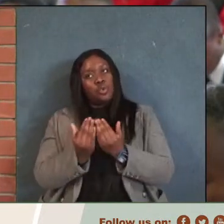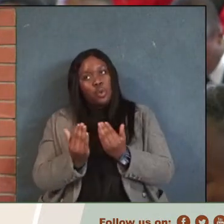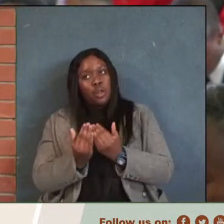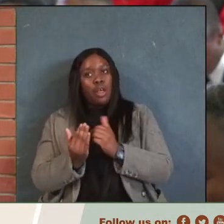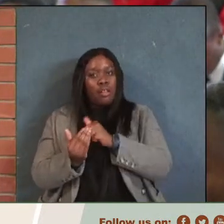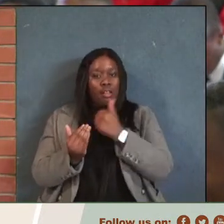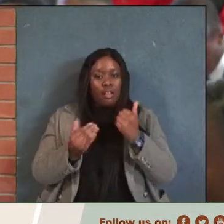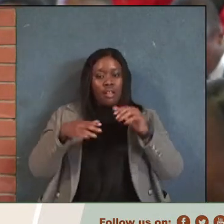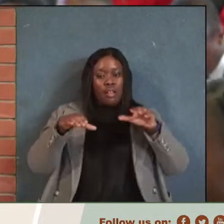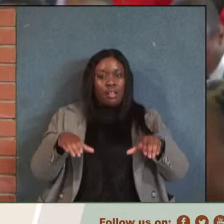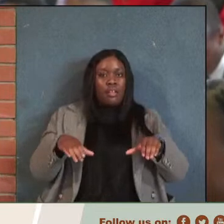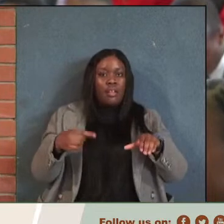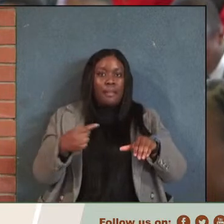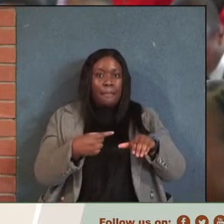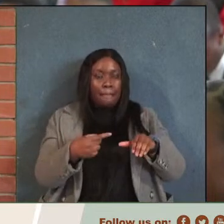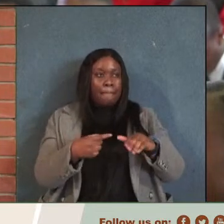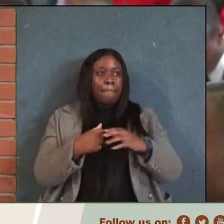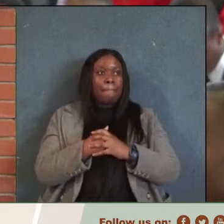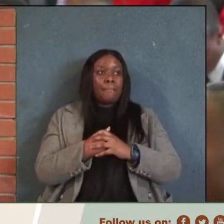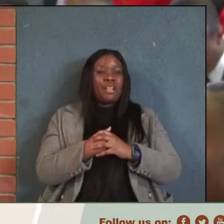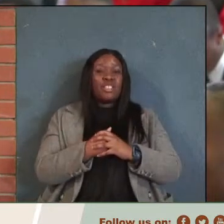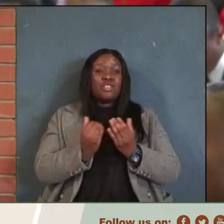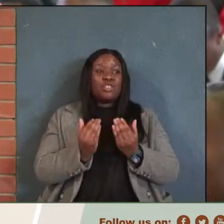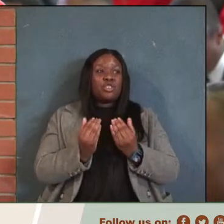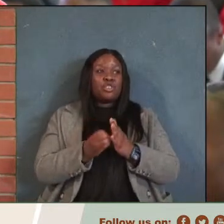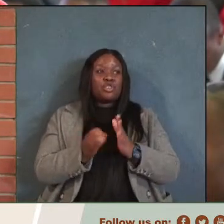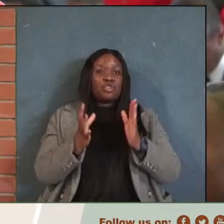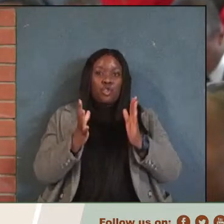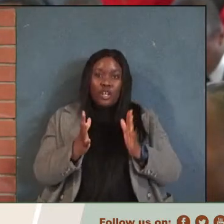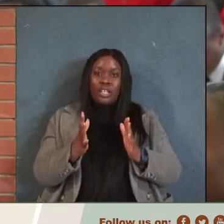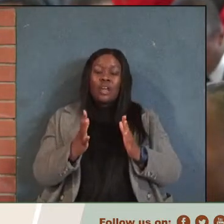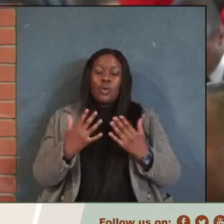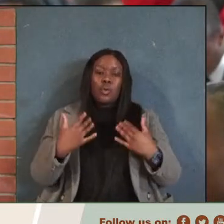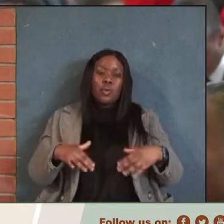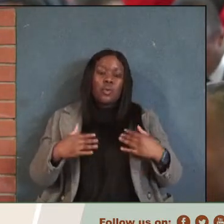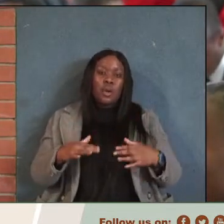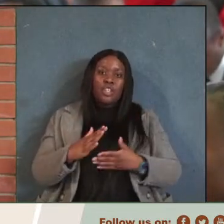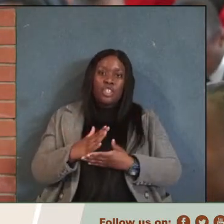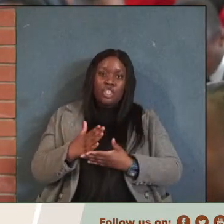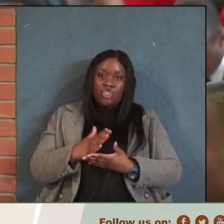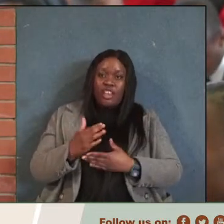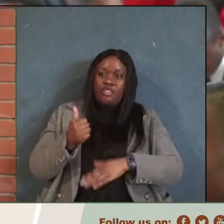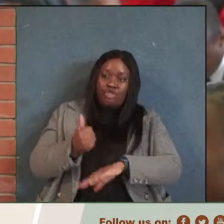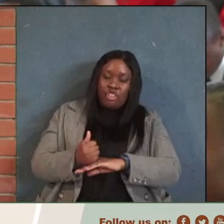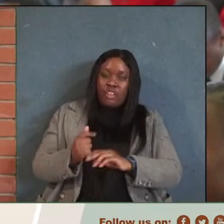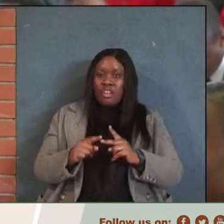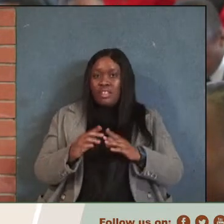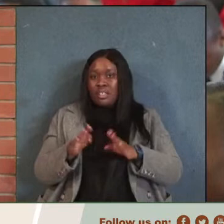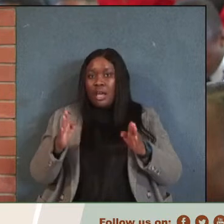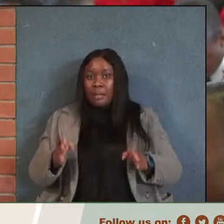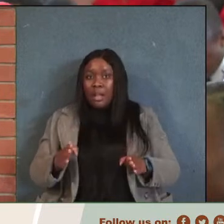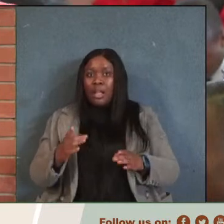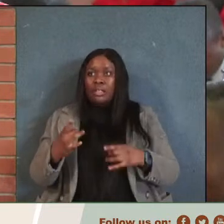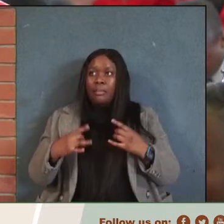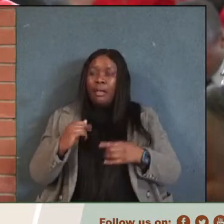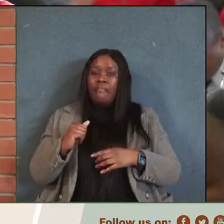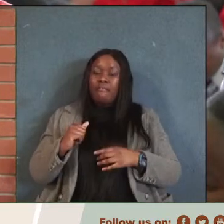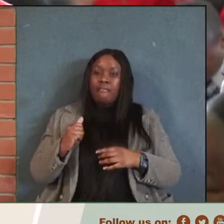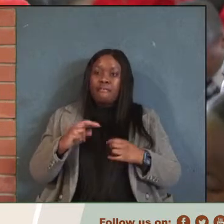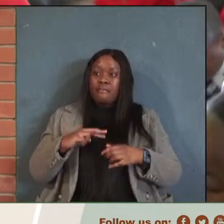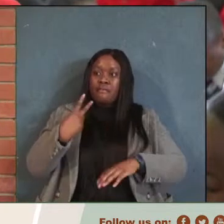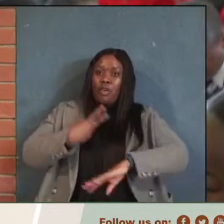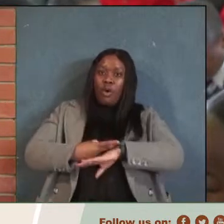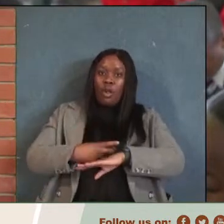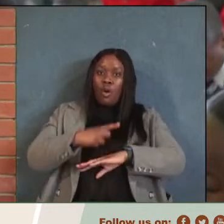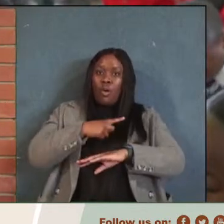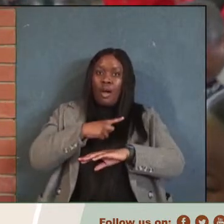school, Charlotte McClake Secondary School, where students are sharing furniture and getting hurt due to collapsing mobile classes. I have a question.